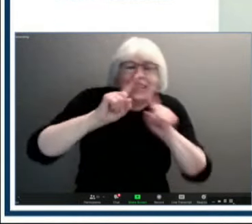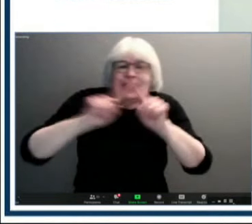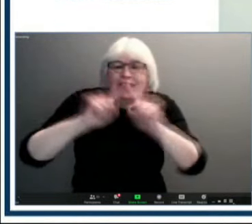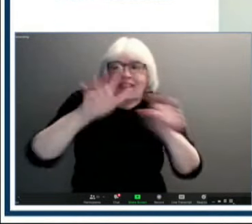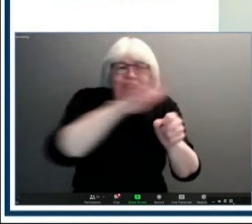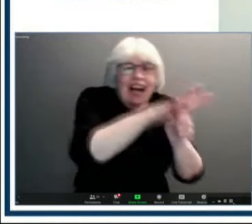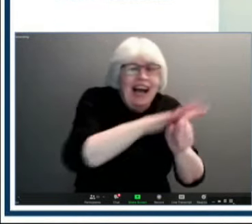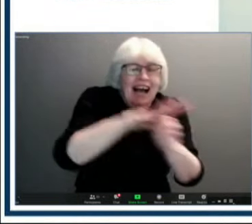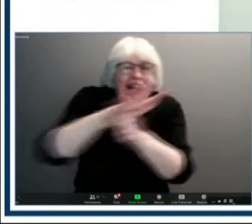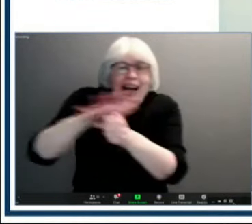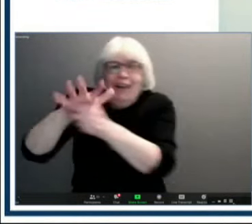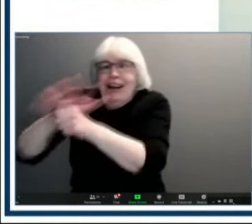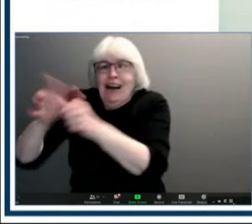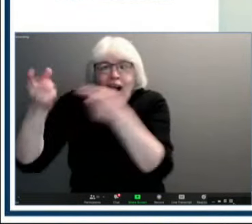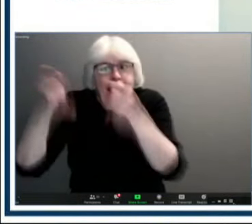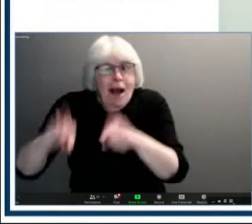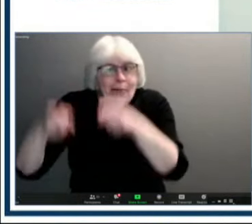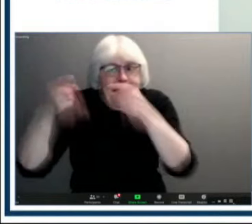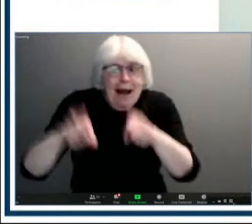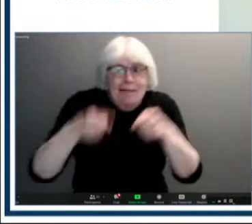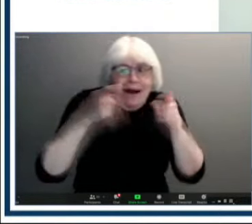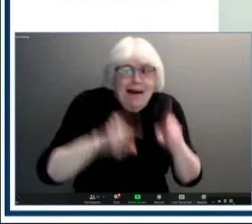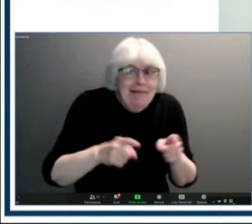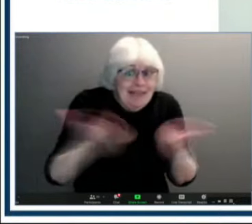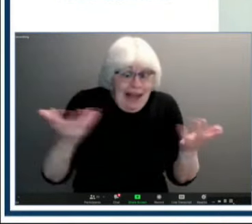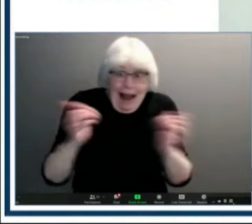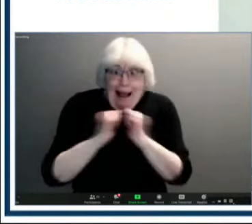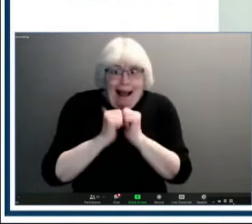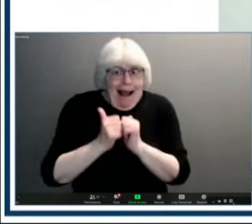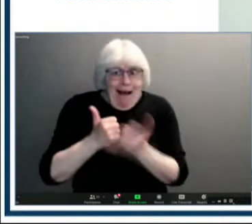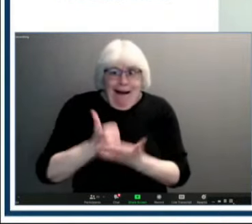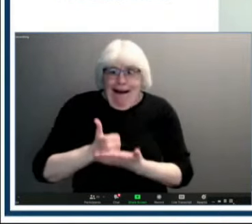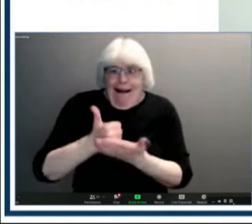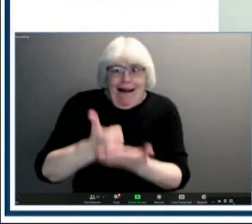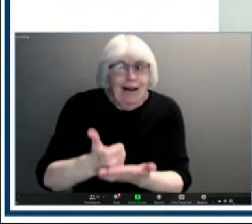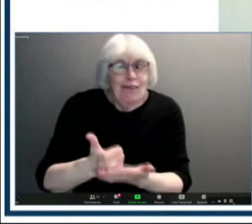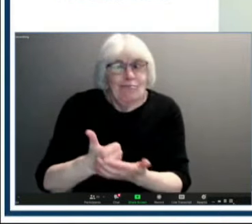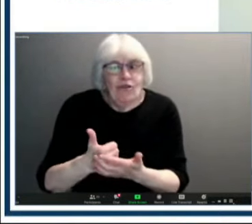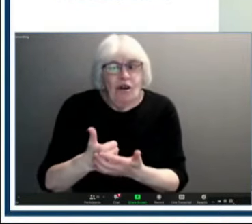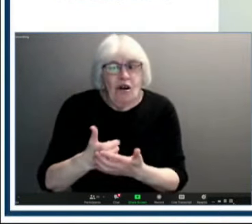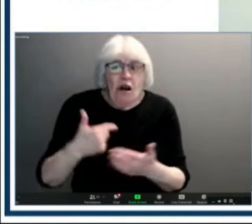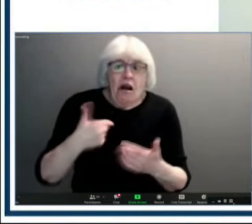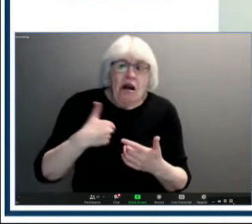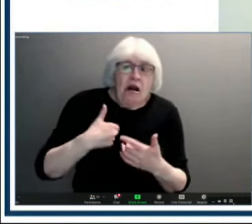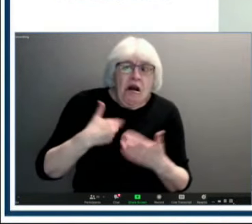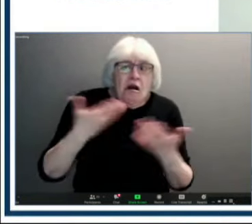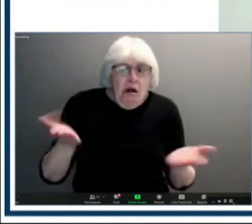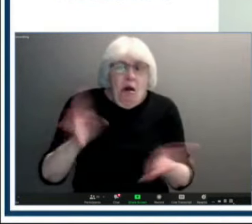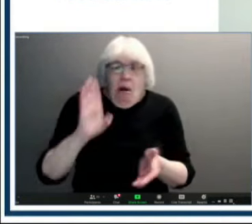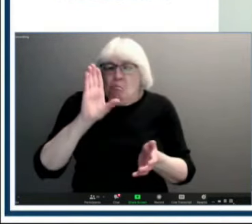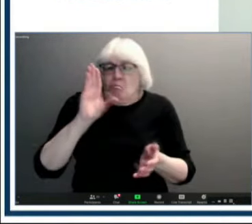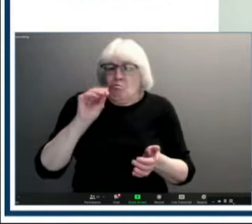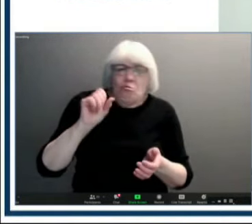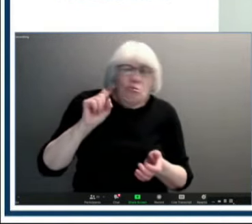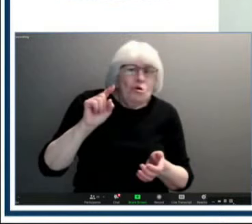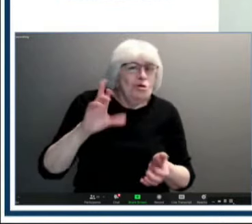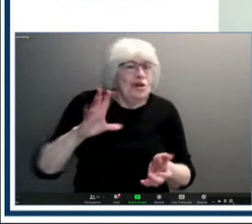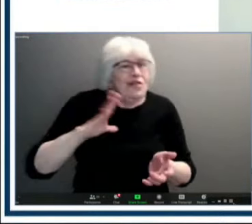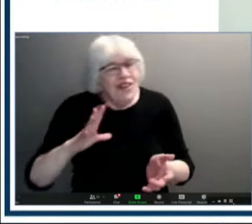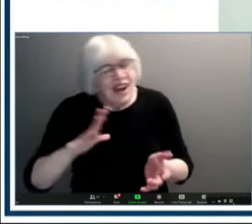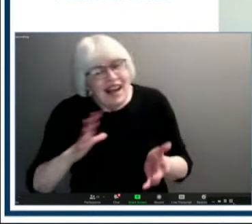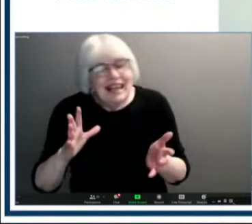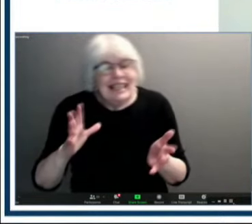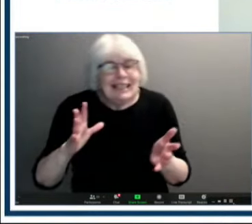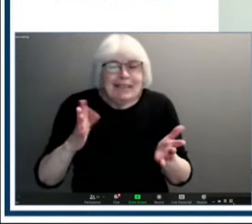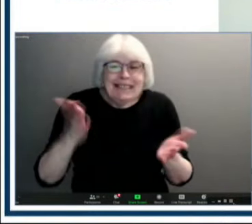That benefits no one. So saying you can get a booster just so that it sounds good, it doesn't help anyone. The right move is to stick